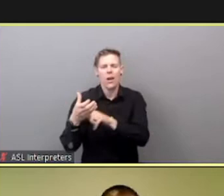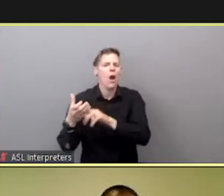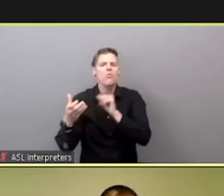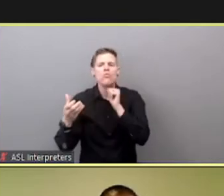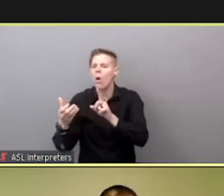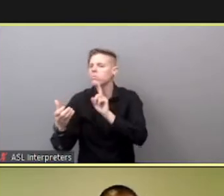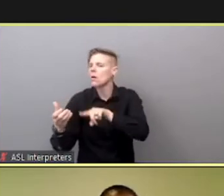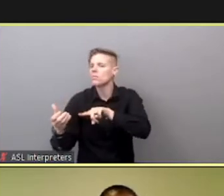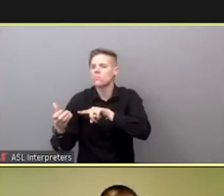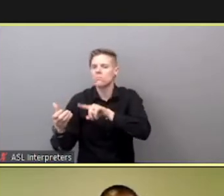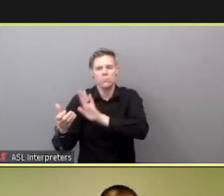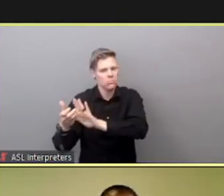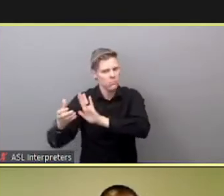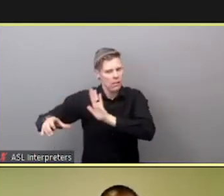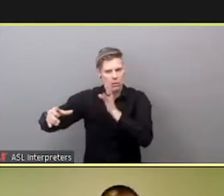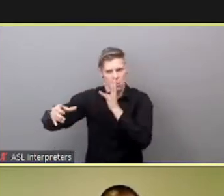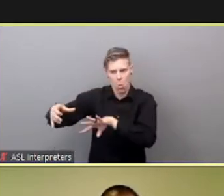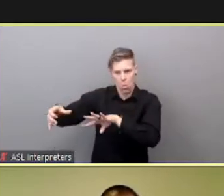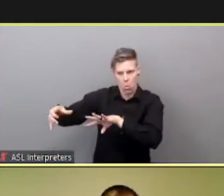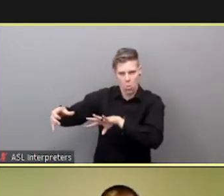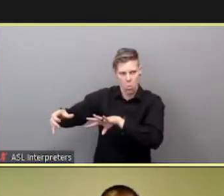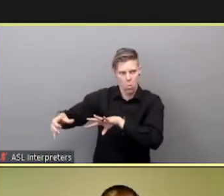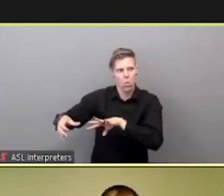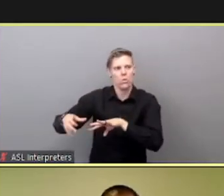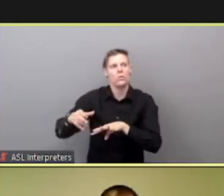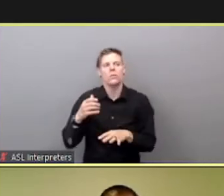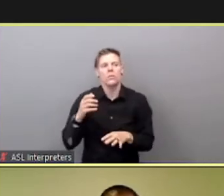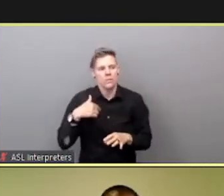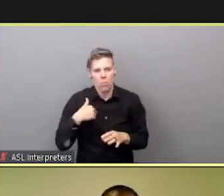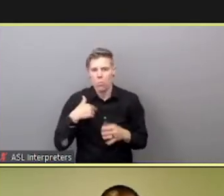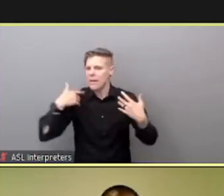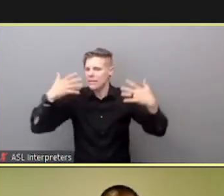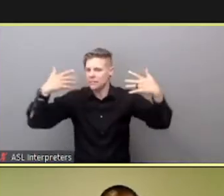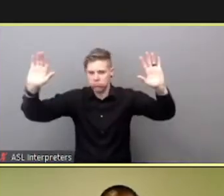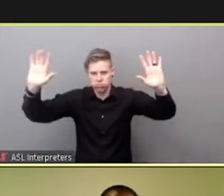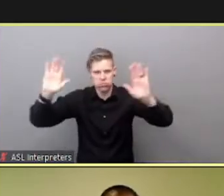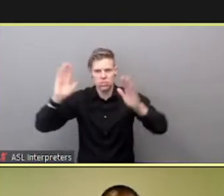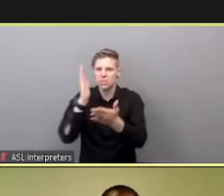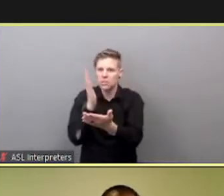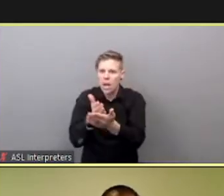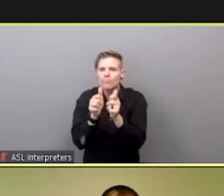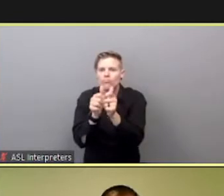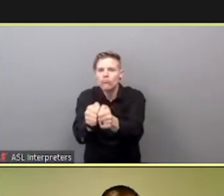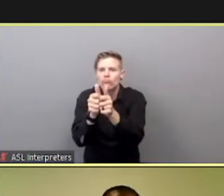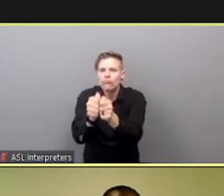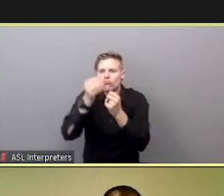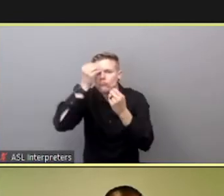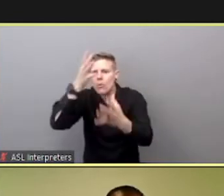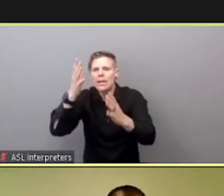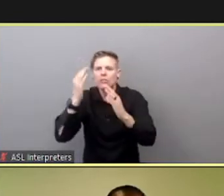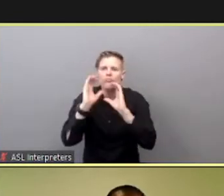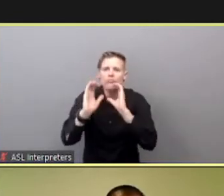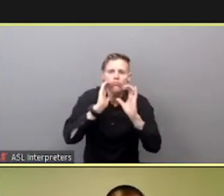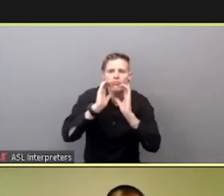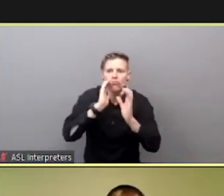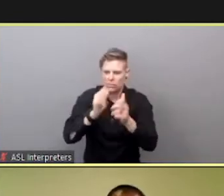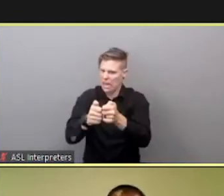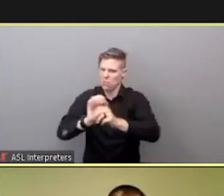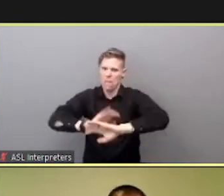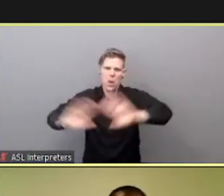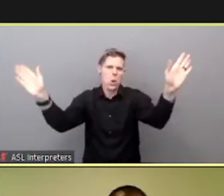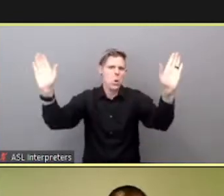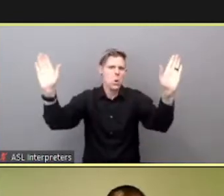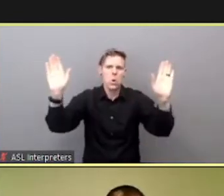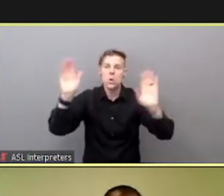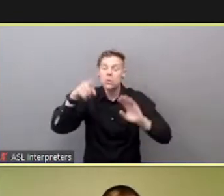you. We will not use text messages to communicate with you if you are a claimant. And if you're not a claimant,